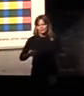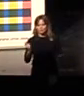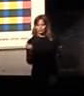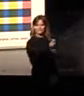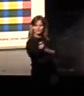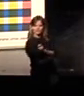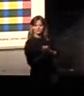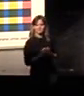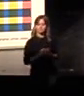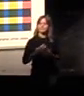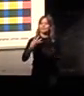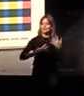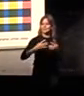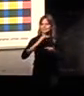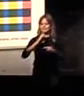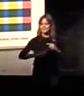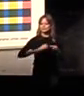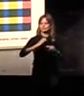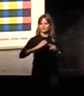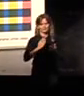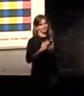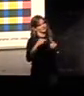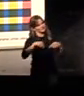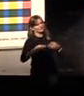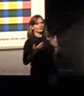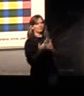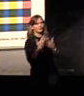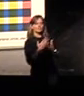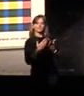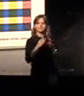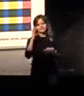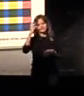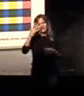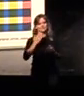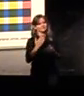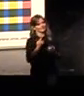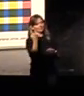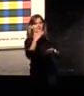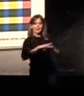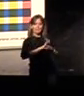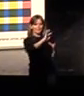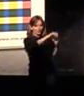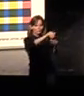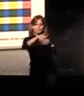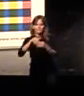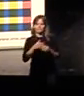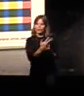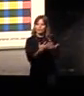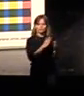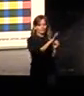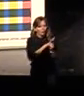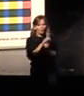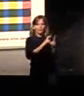idee op de mode steeds is een nation states was in ploeg voor many local eist community's